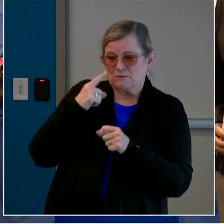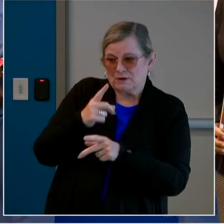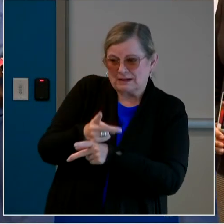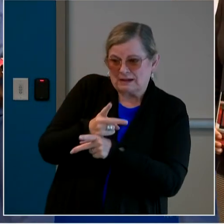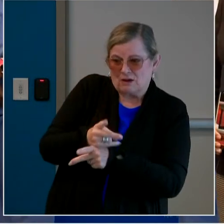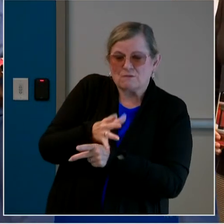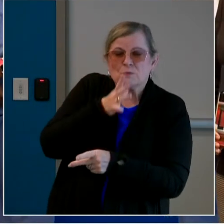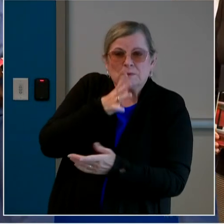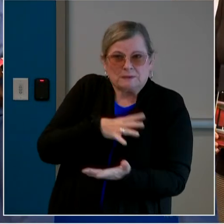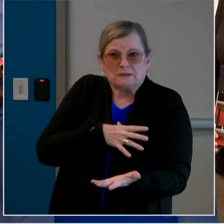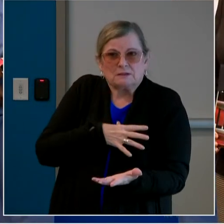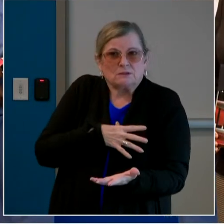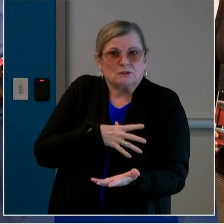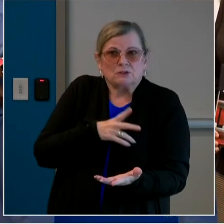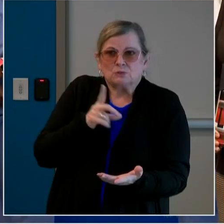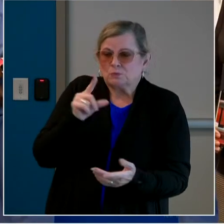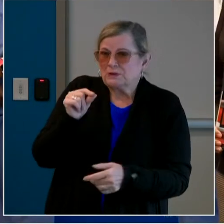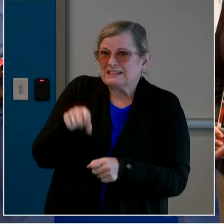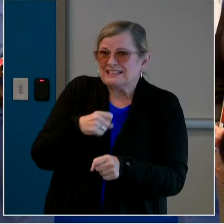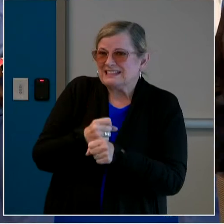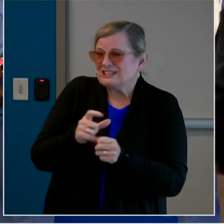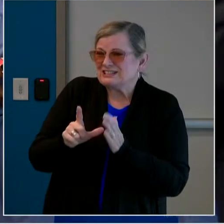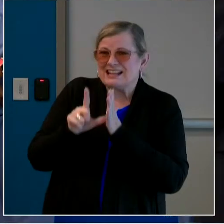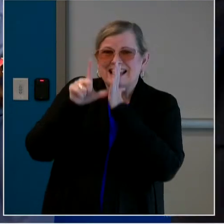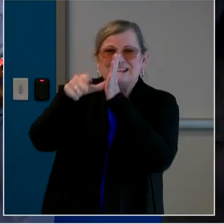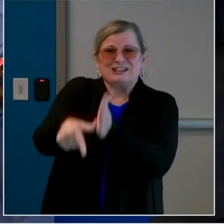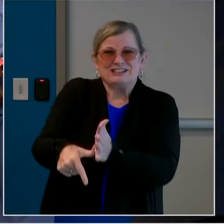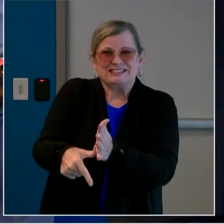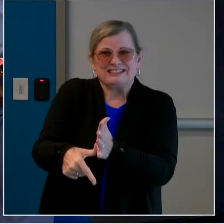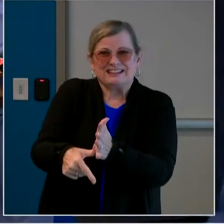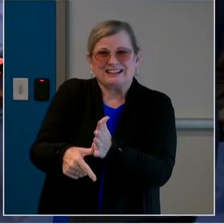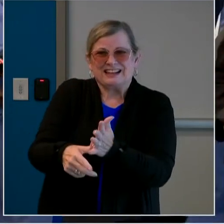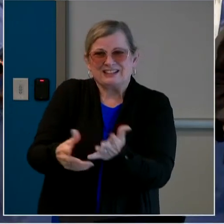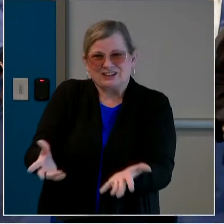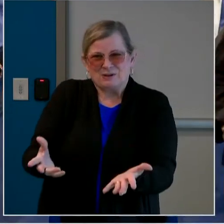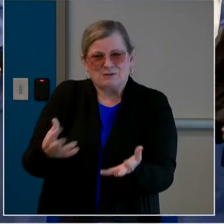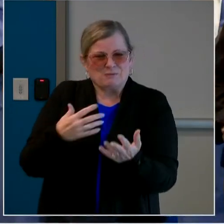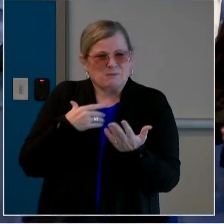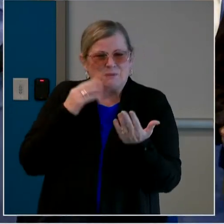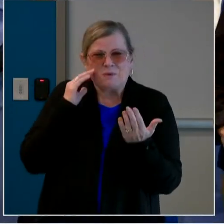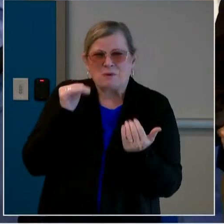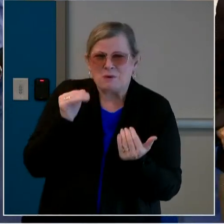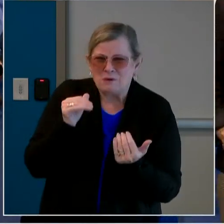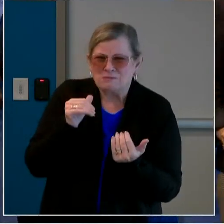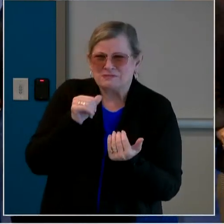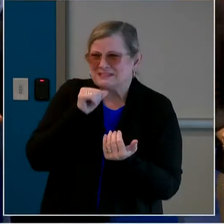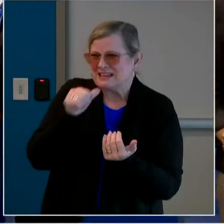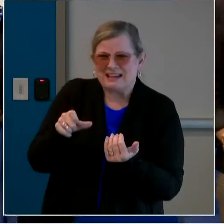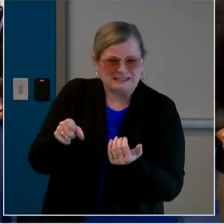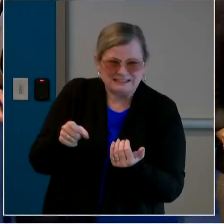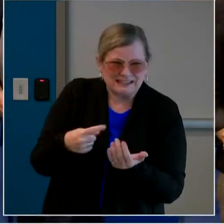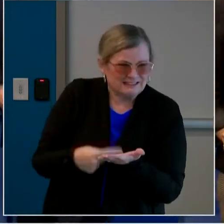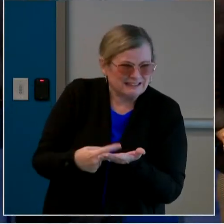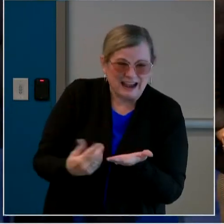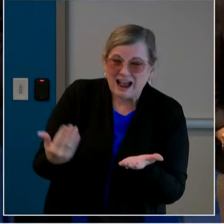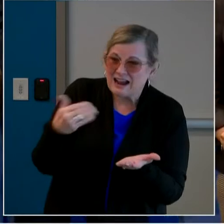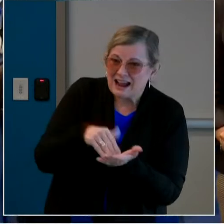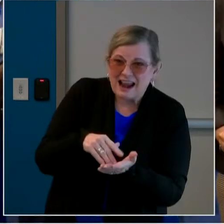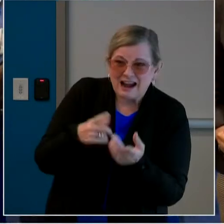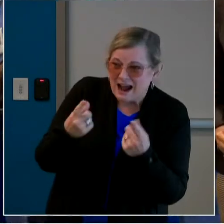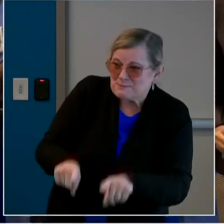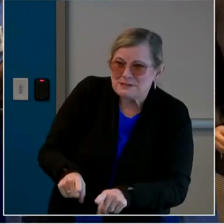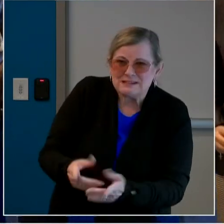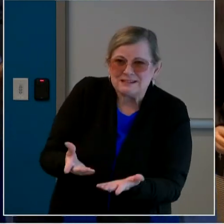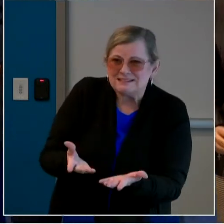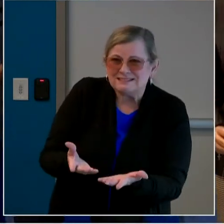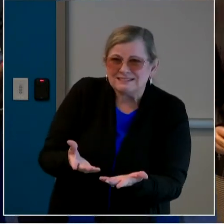later, I was hoping we wouldn't still be having this conversation. When you're young and you're an activist, if you're lucky, the women that came before you don't warn you that you might still